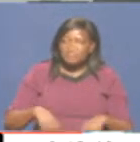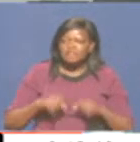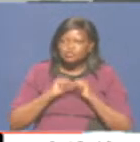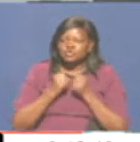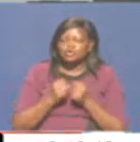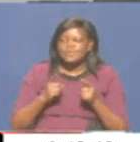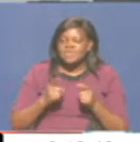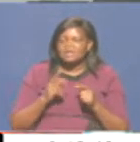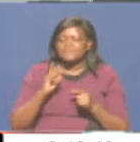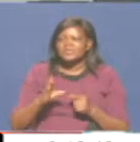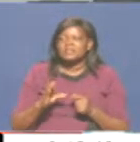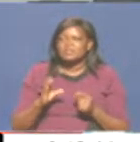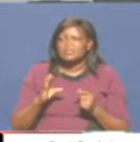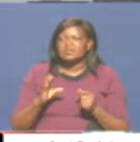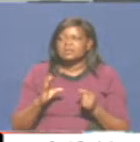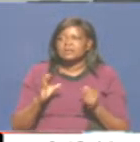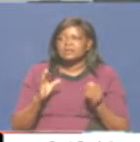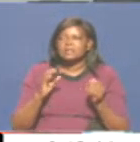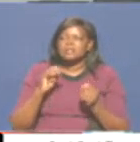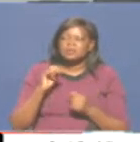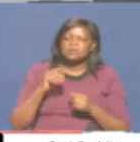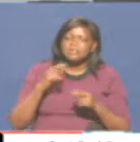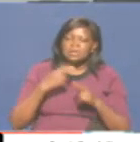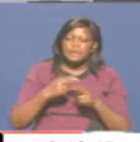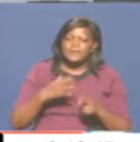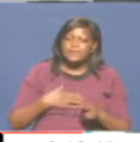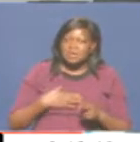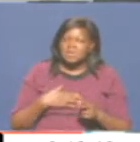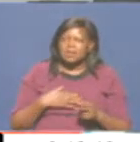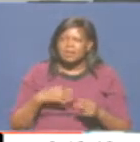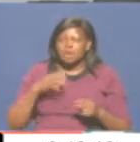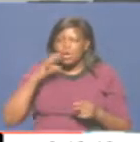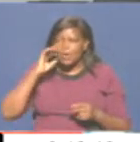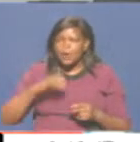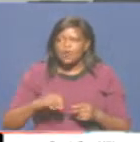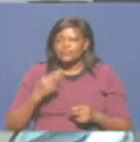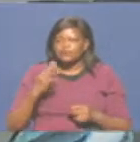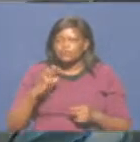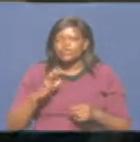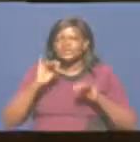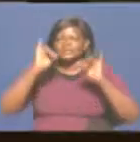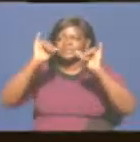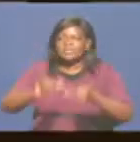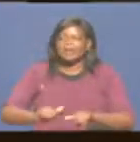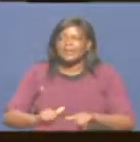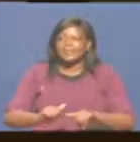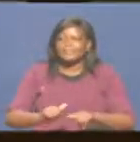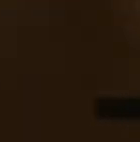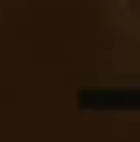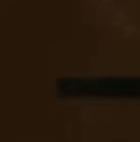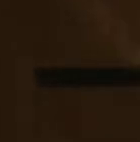at KBC Channel 1 News, at purity_muse, and at tomboya24. Stay with us.